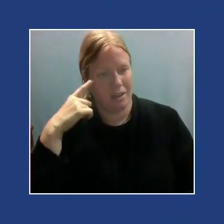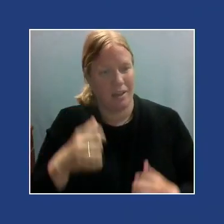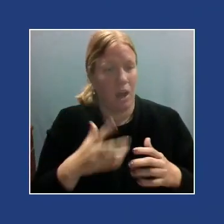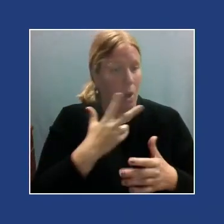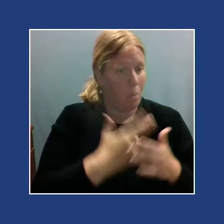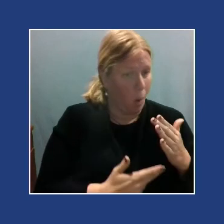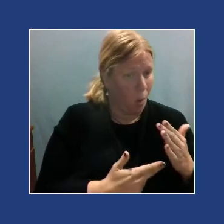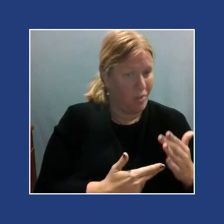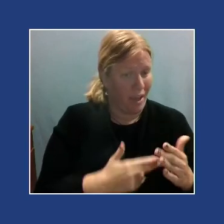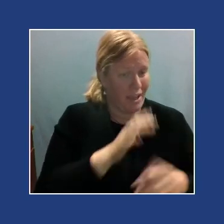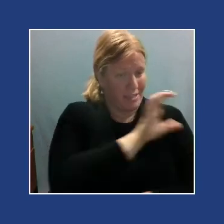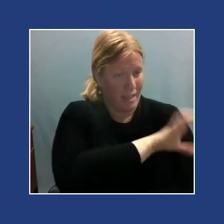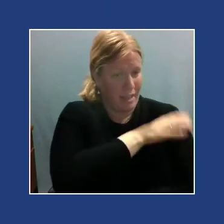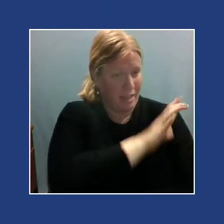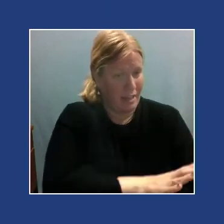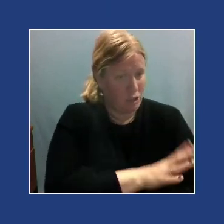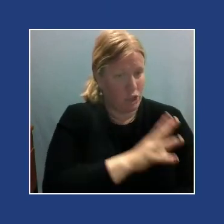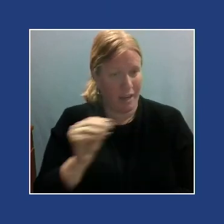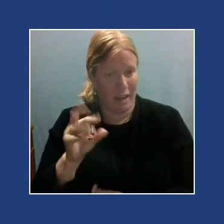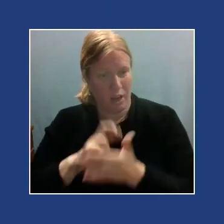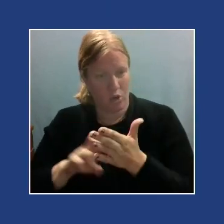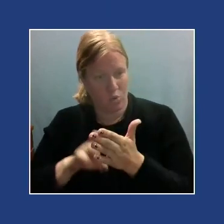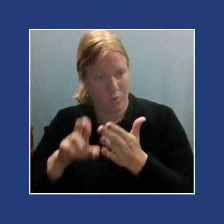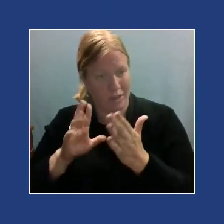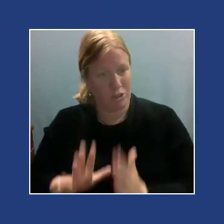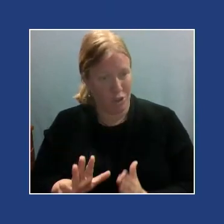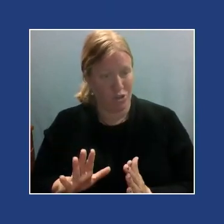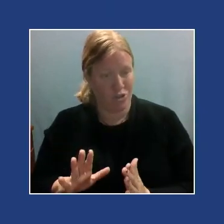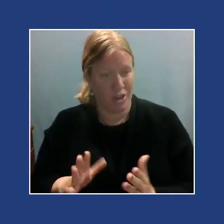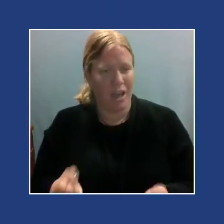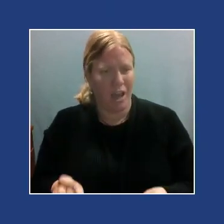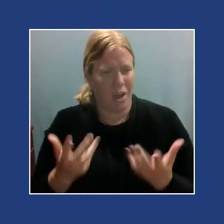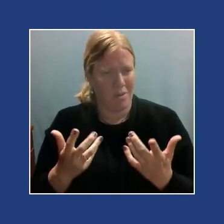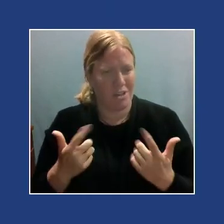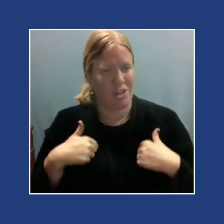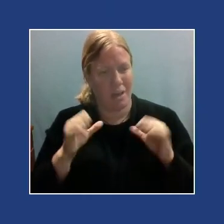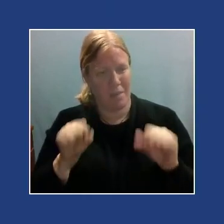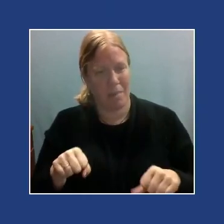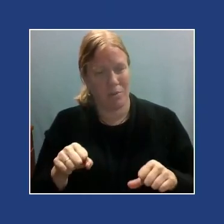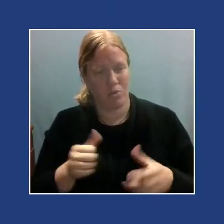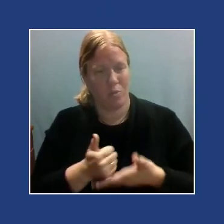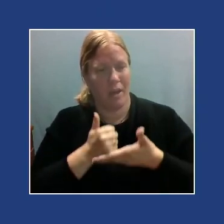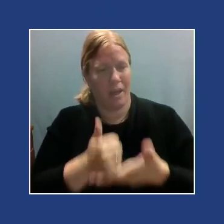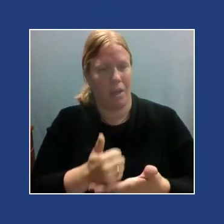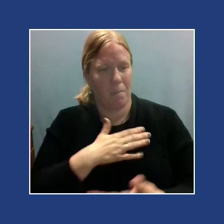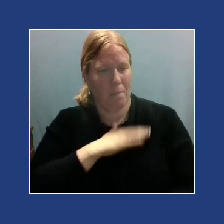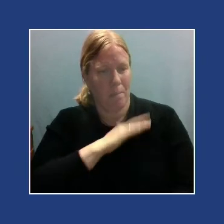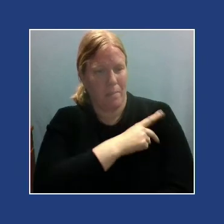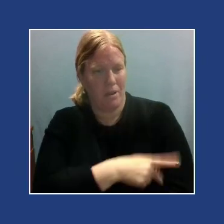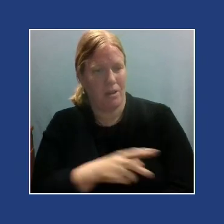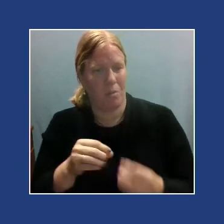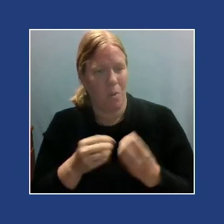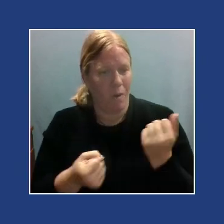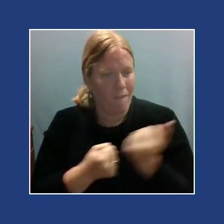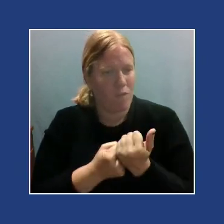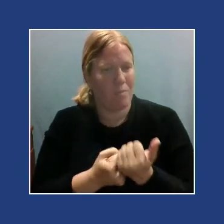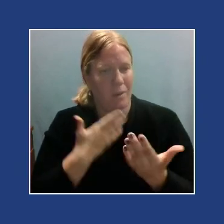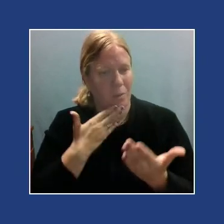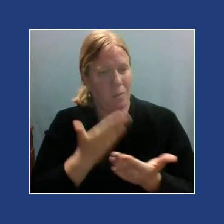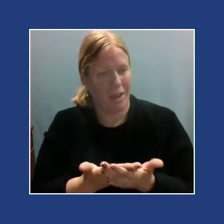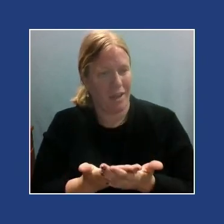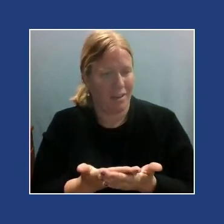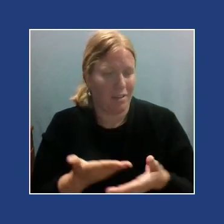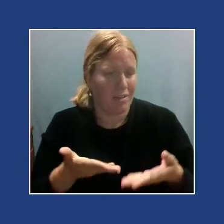a researcher, how much I'm going to take from your talk and how I'm going to be able to help my patients in a more affirming way. Thank you so